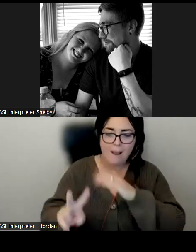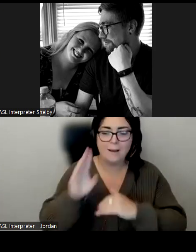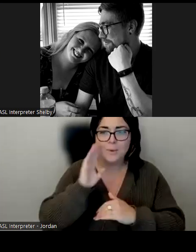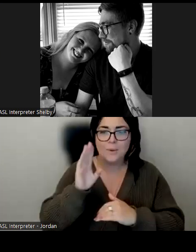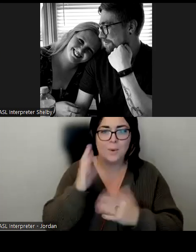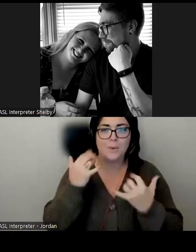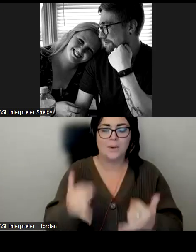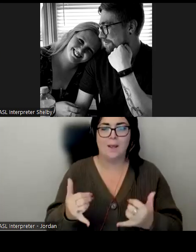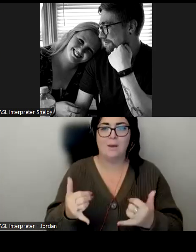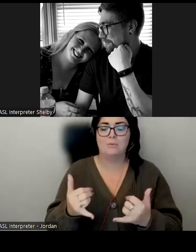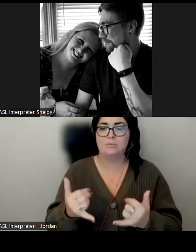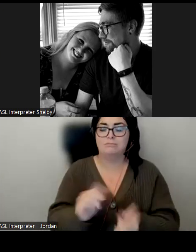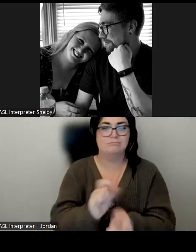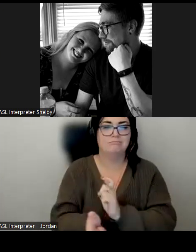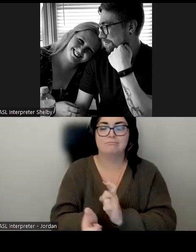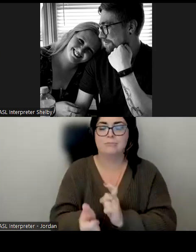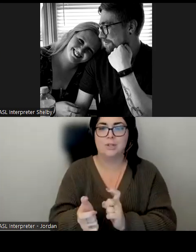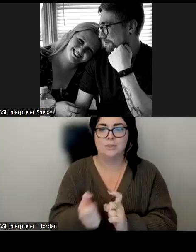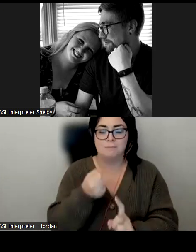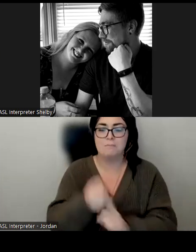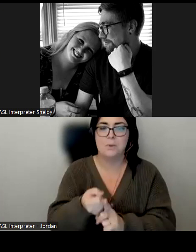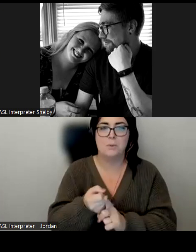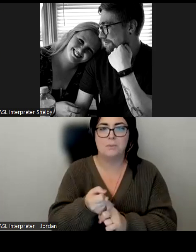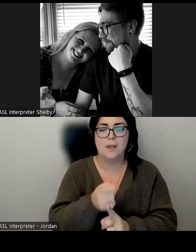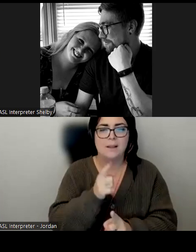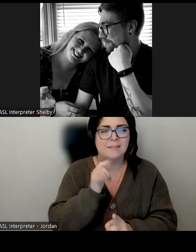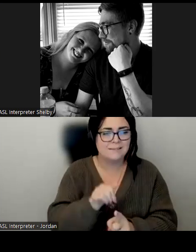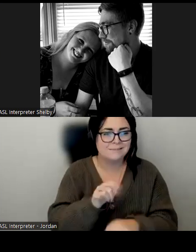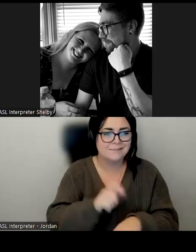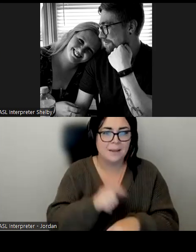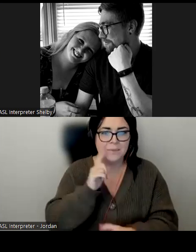today. And that takes a hell of an adjustment. And that